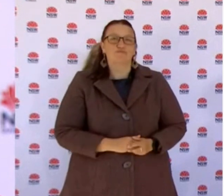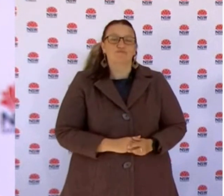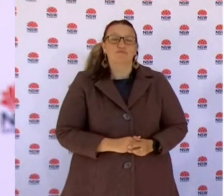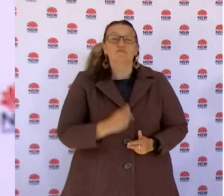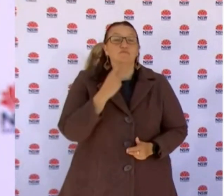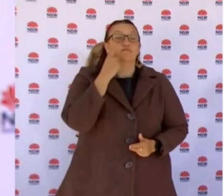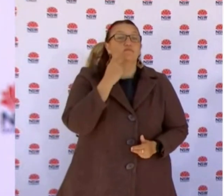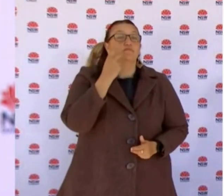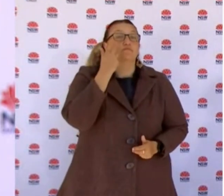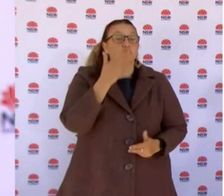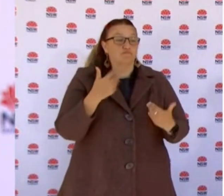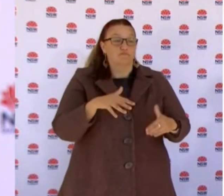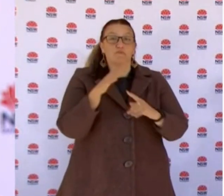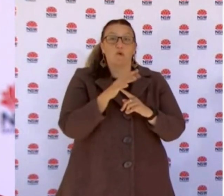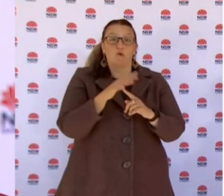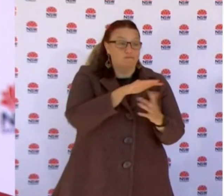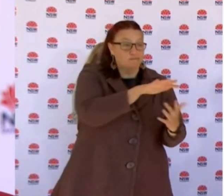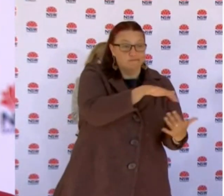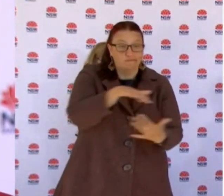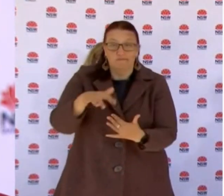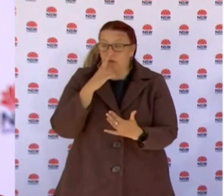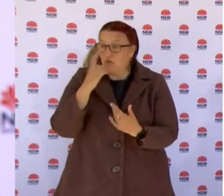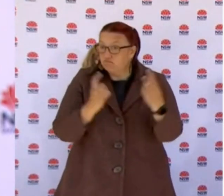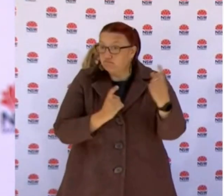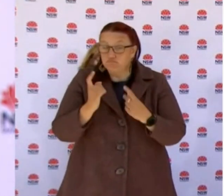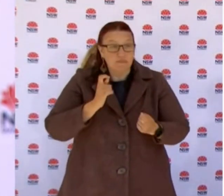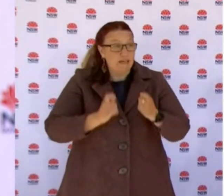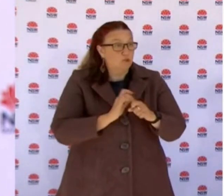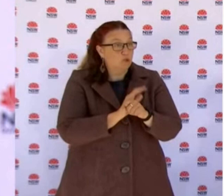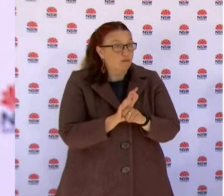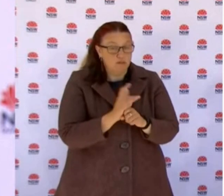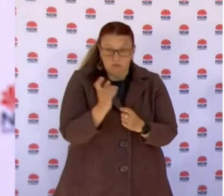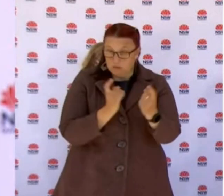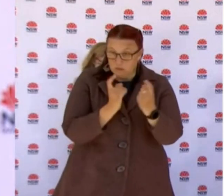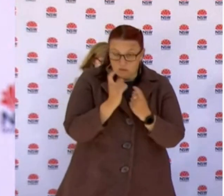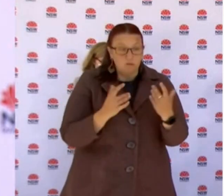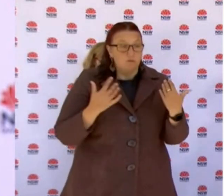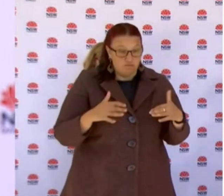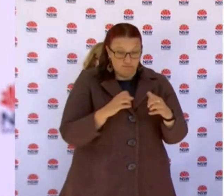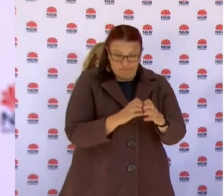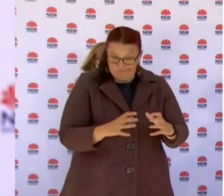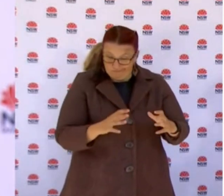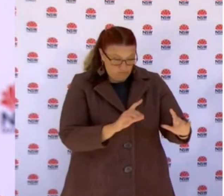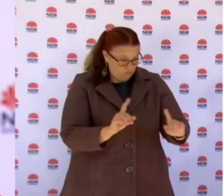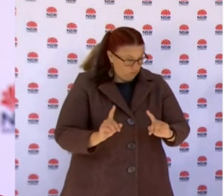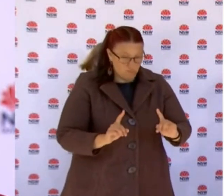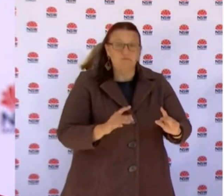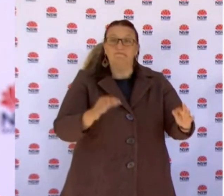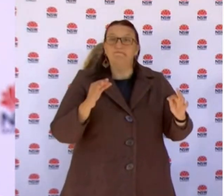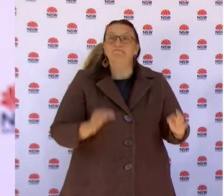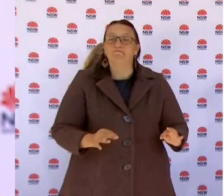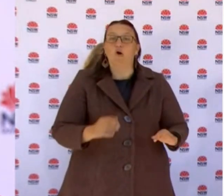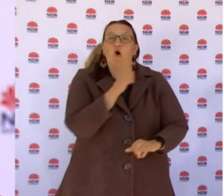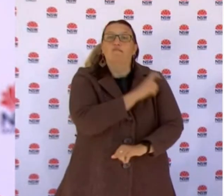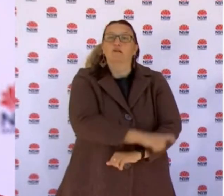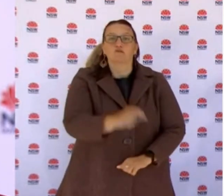data that we've had in the last week and then to present their advice to government. I can say that the lockdown certainly has